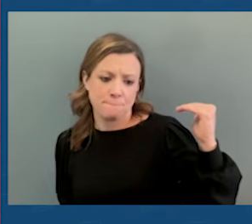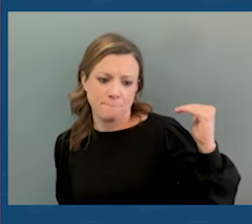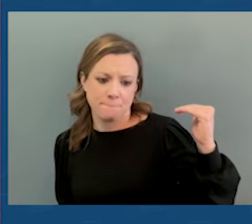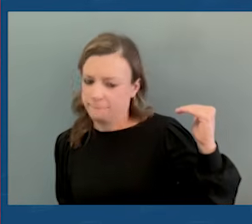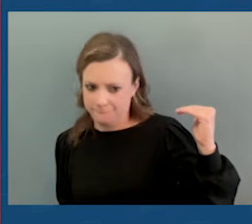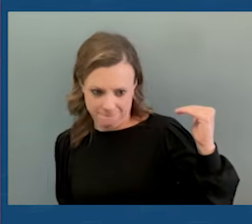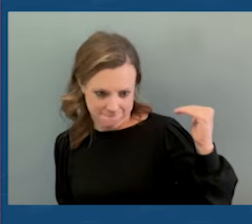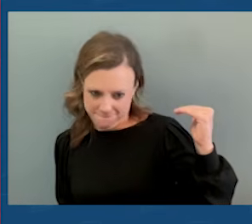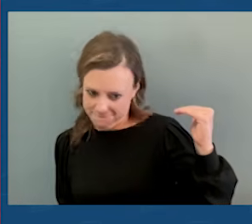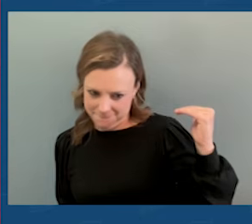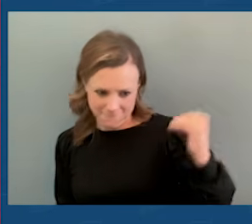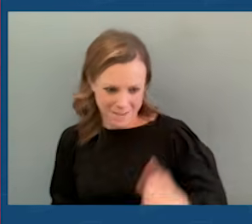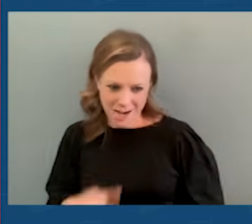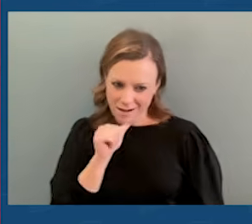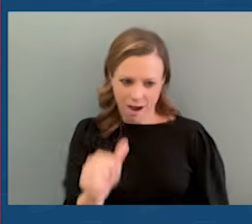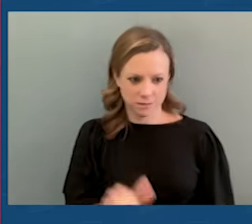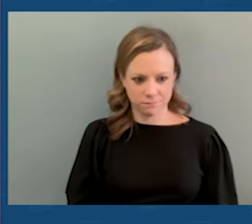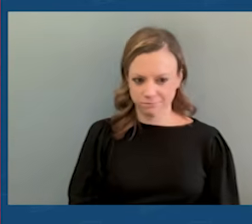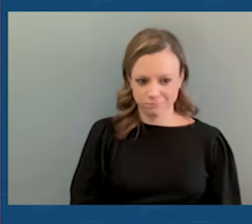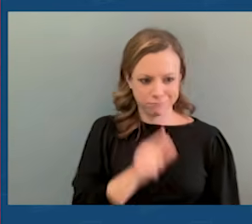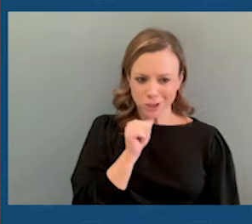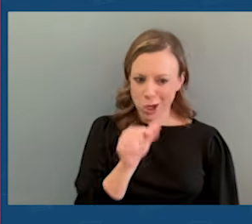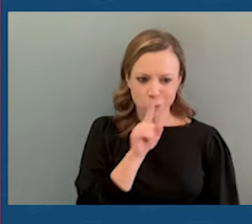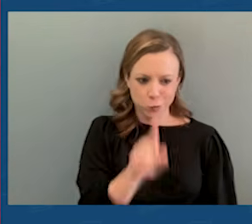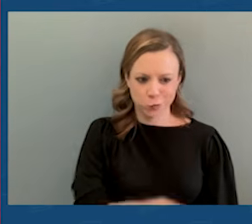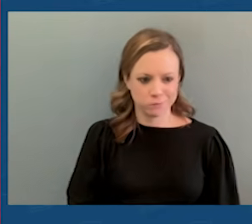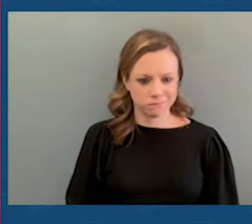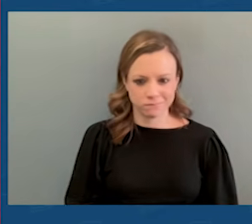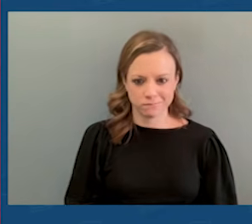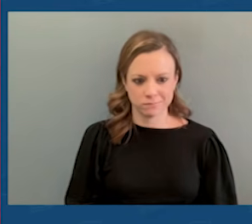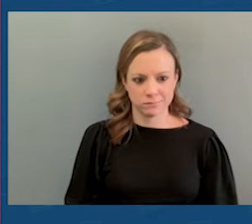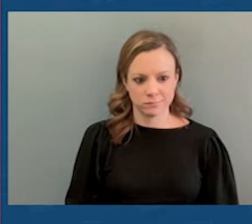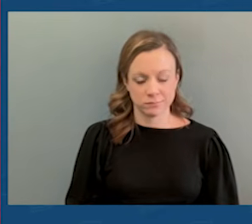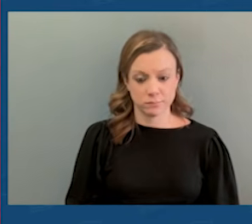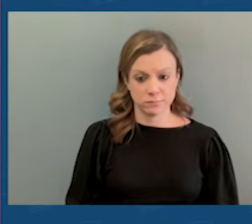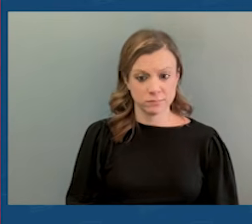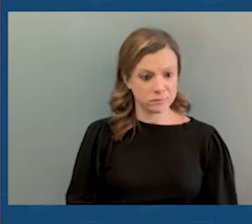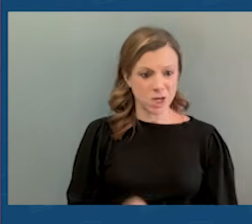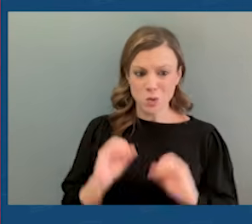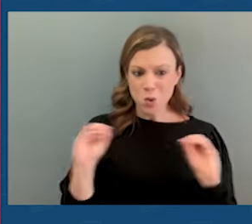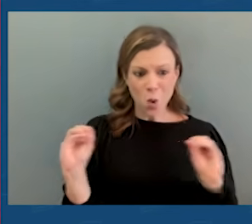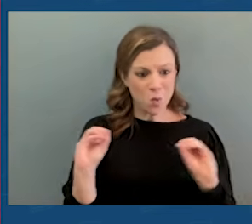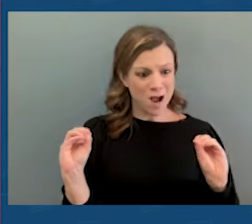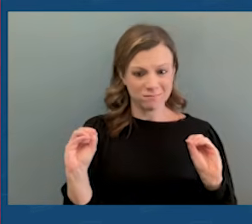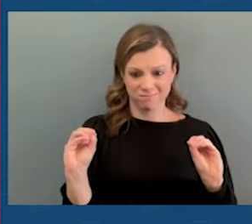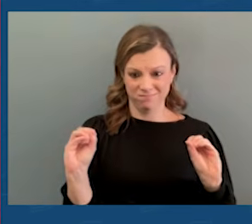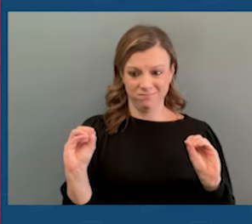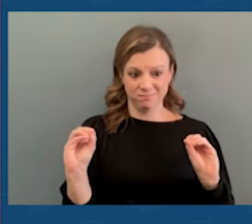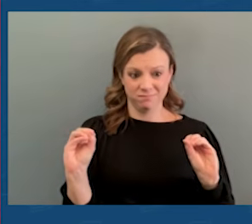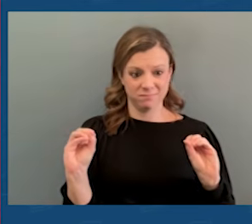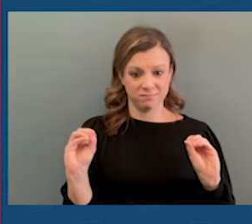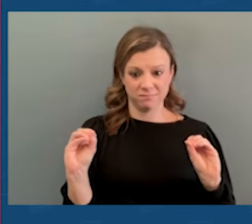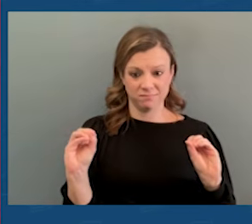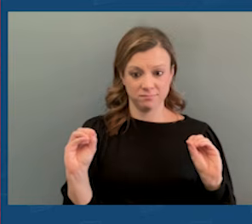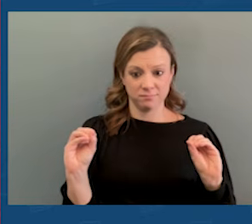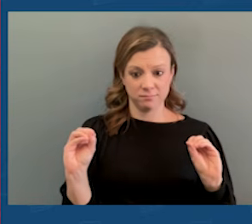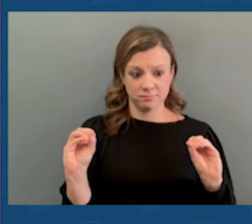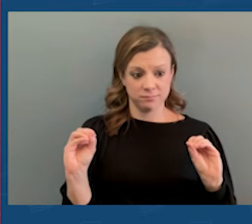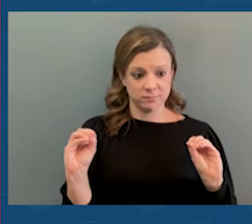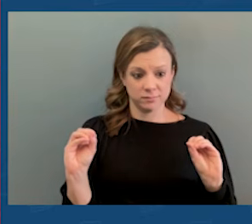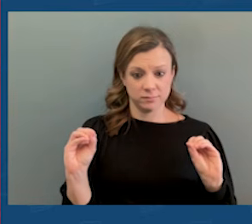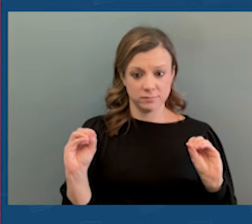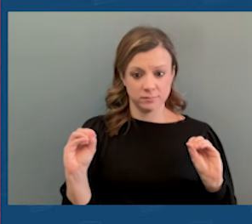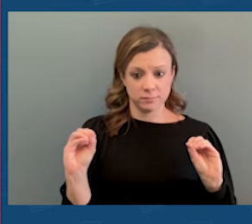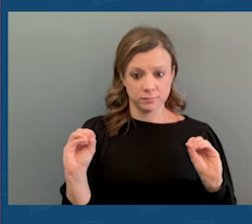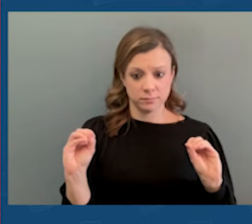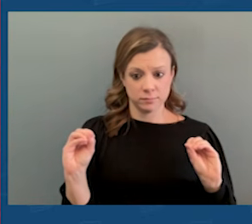the case. There's no one that can say, having